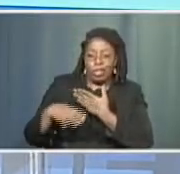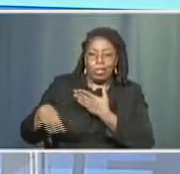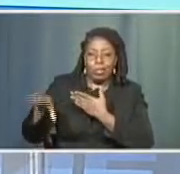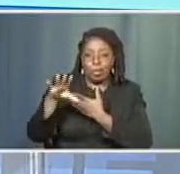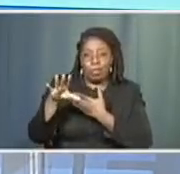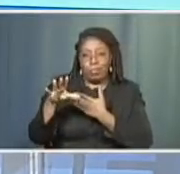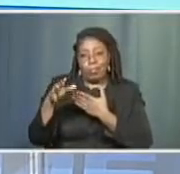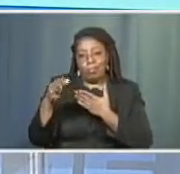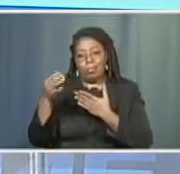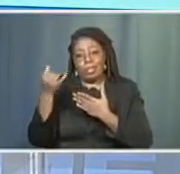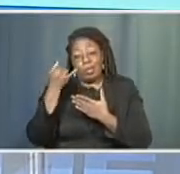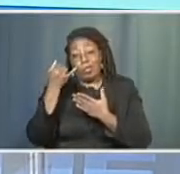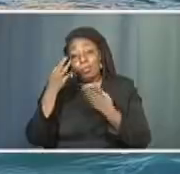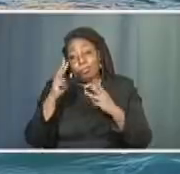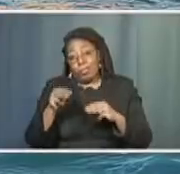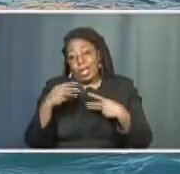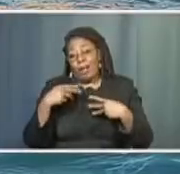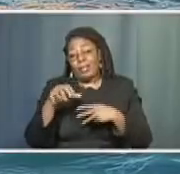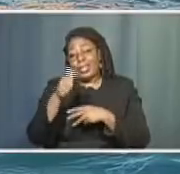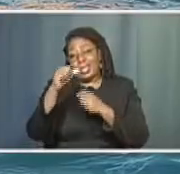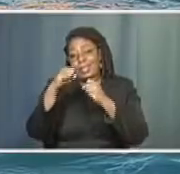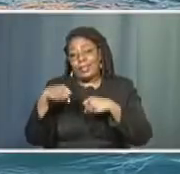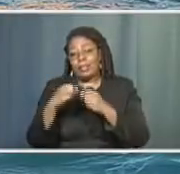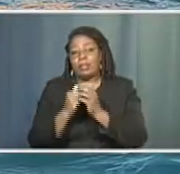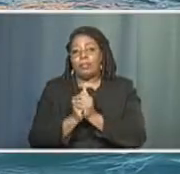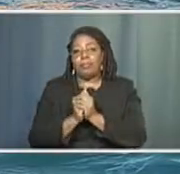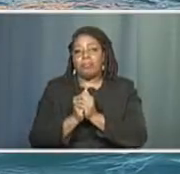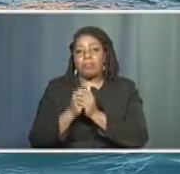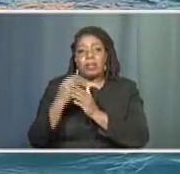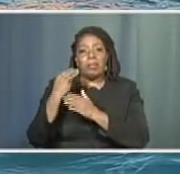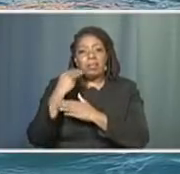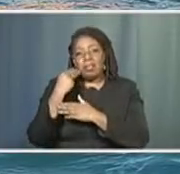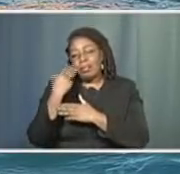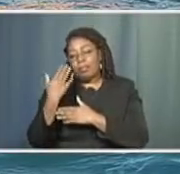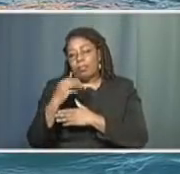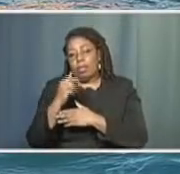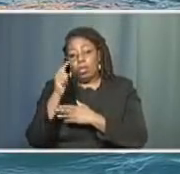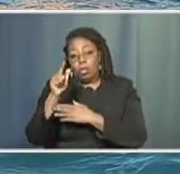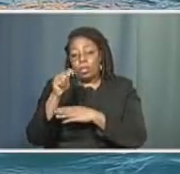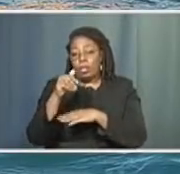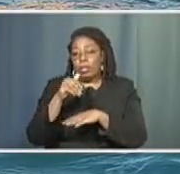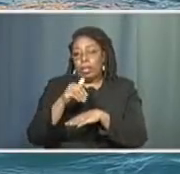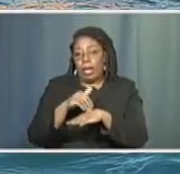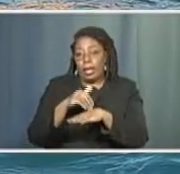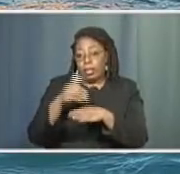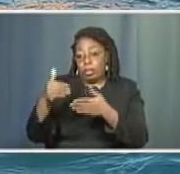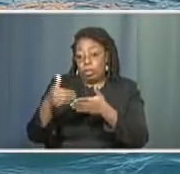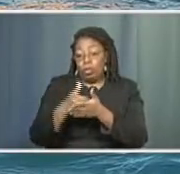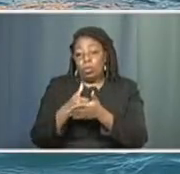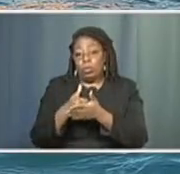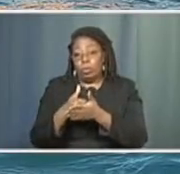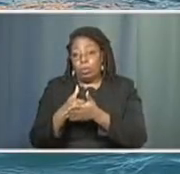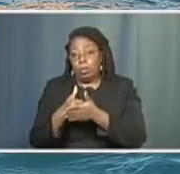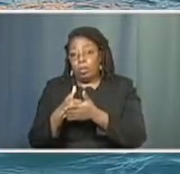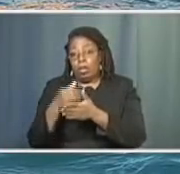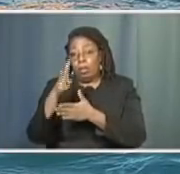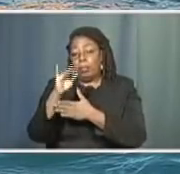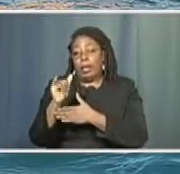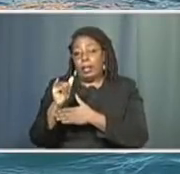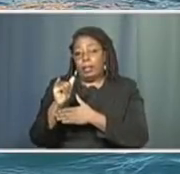another system developing at this point? Well, Makisha is highly unlikely. Taking a look at the latest outlook presented by the